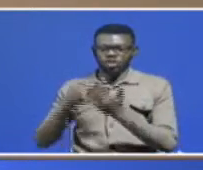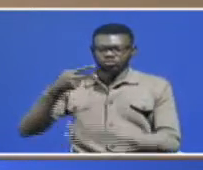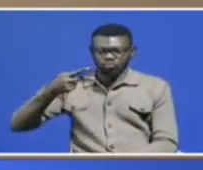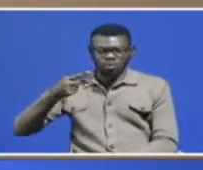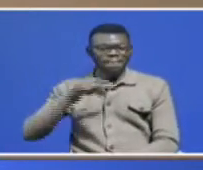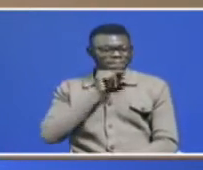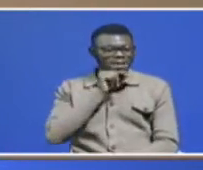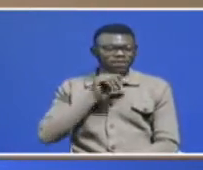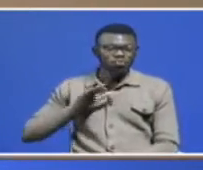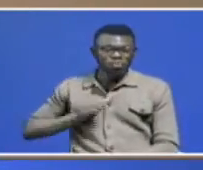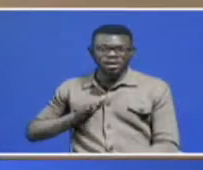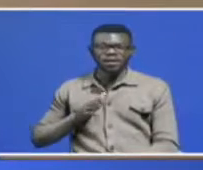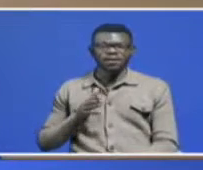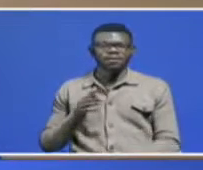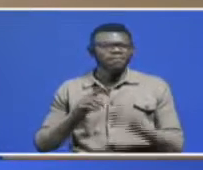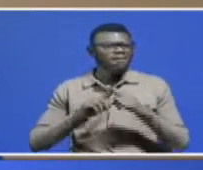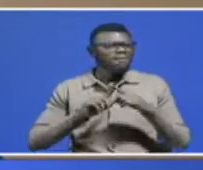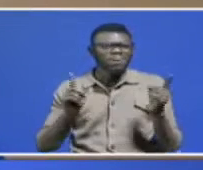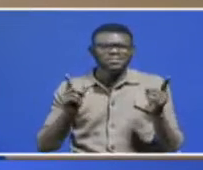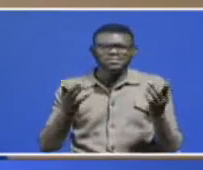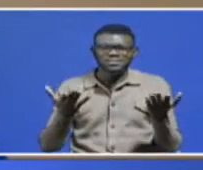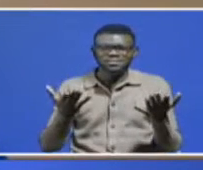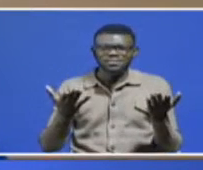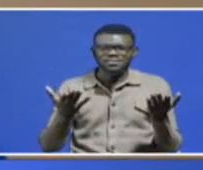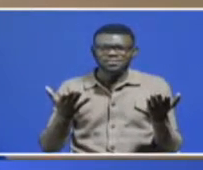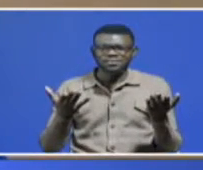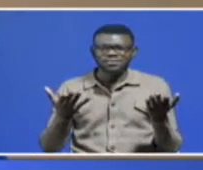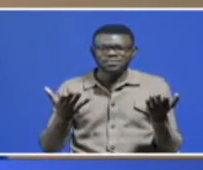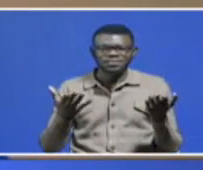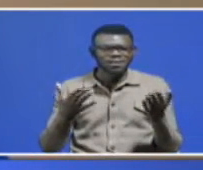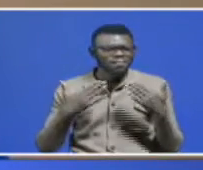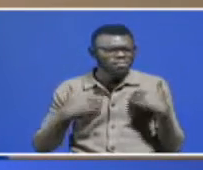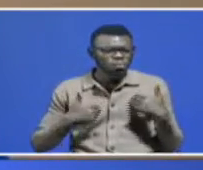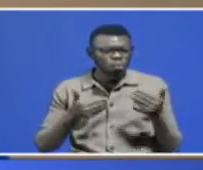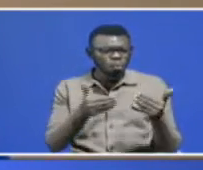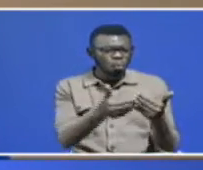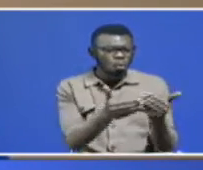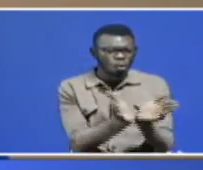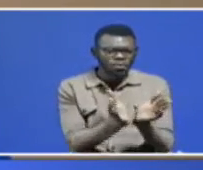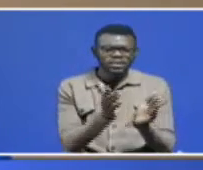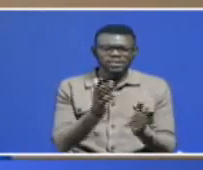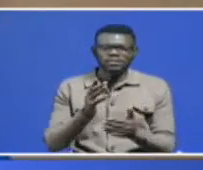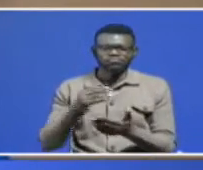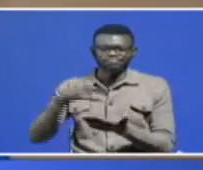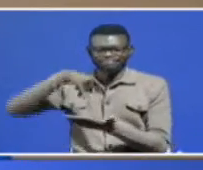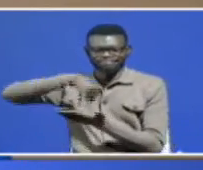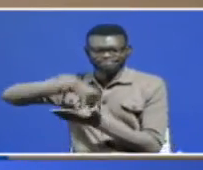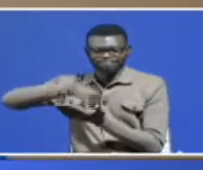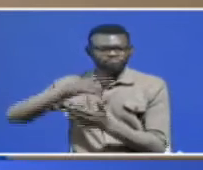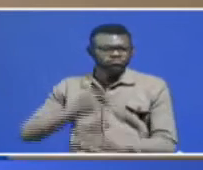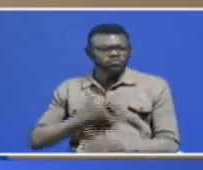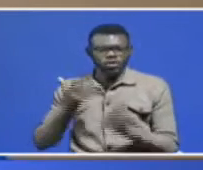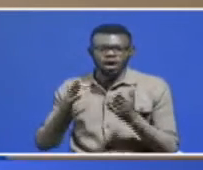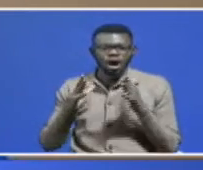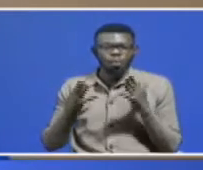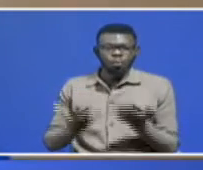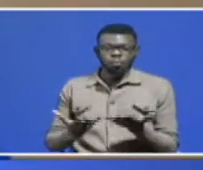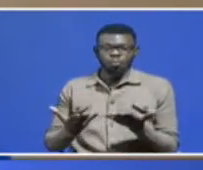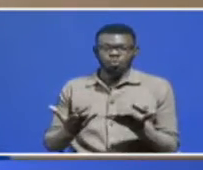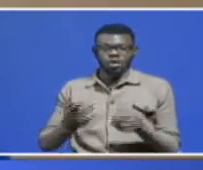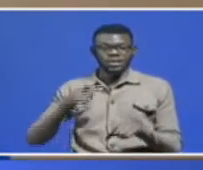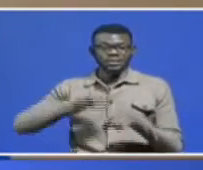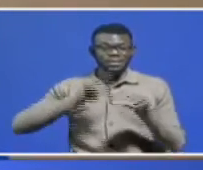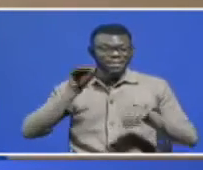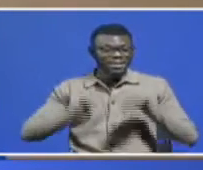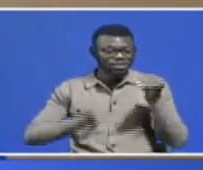male and a female. So how will the communities then feel that they are included? In this country, during